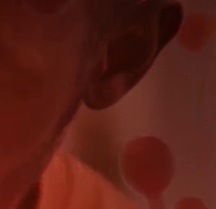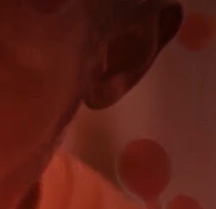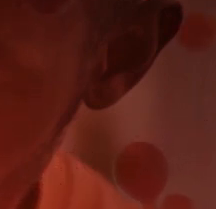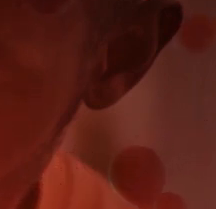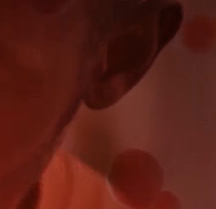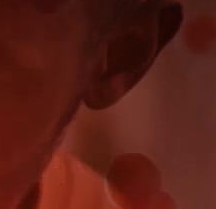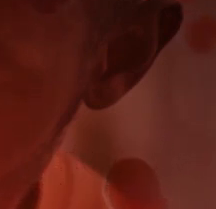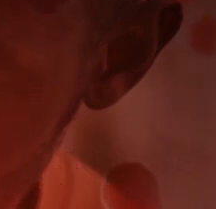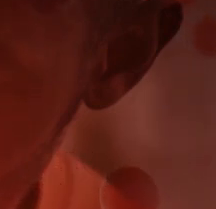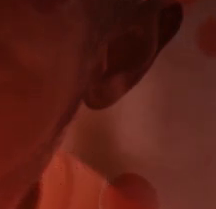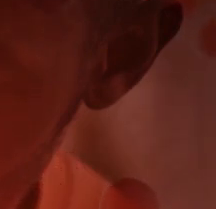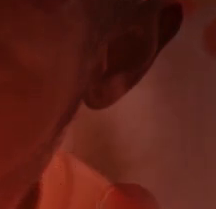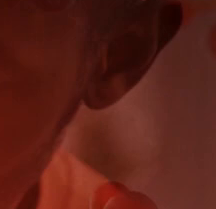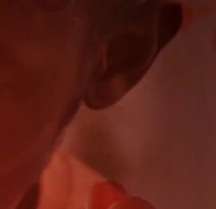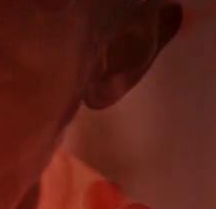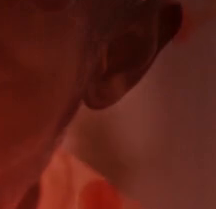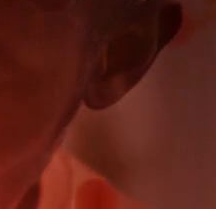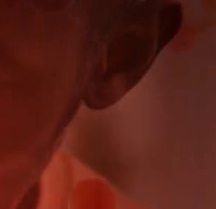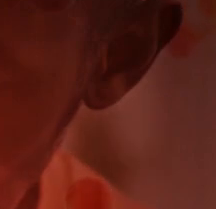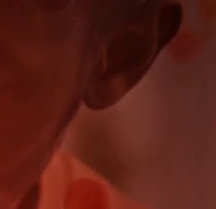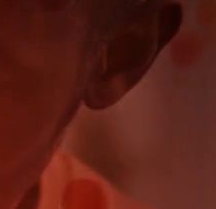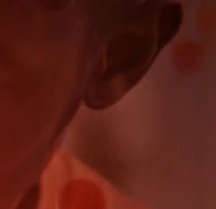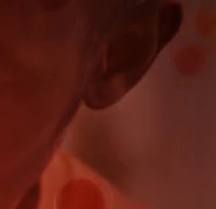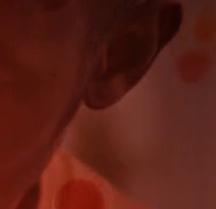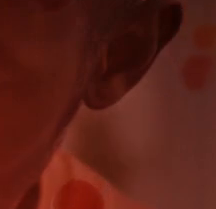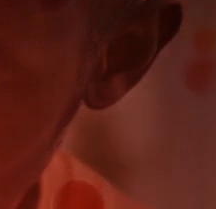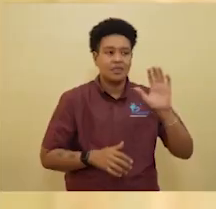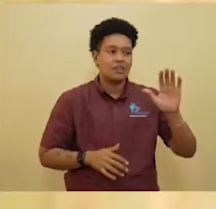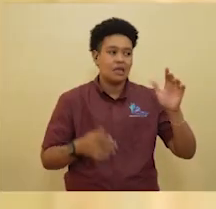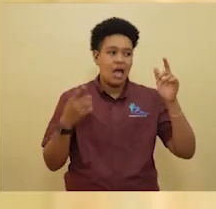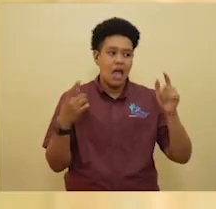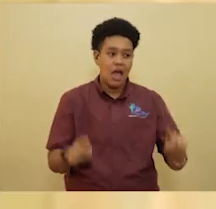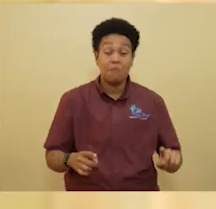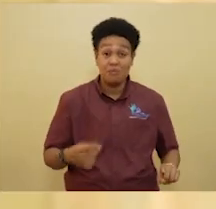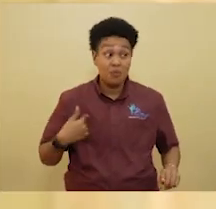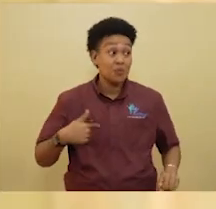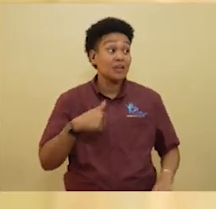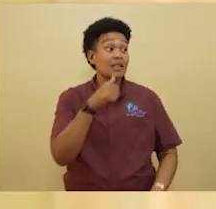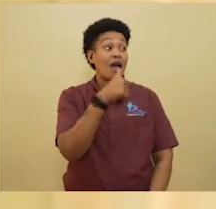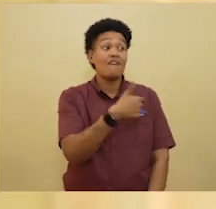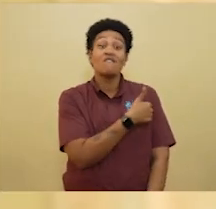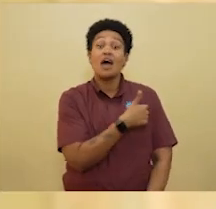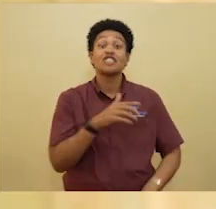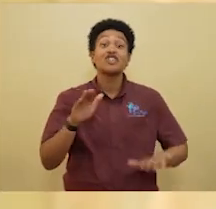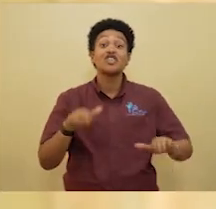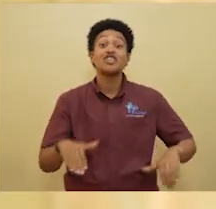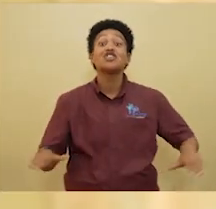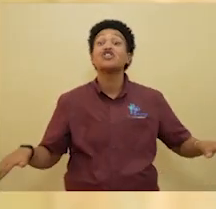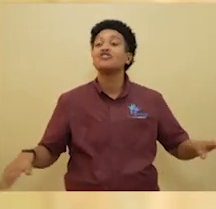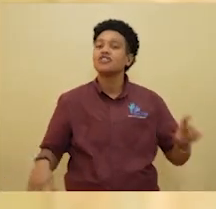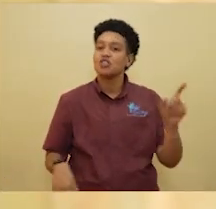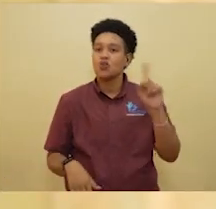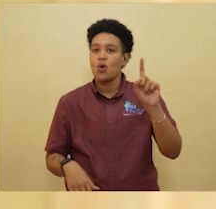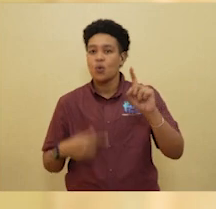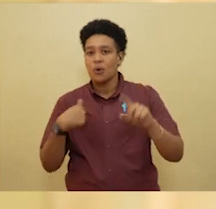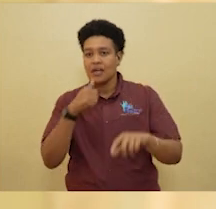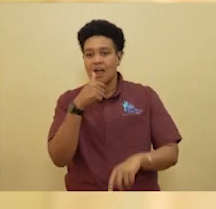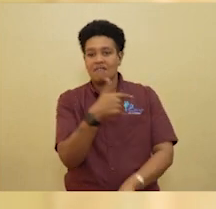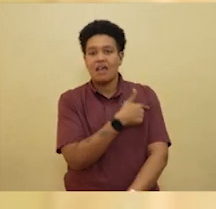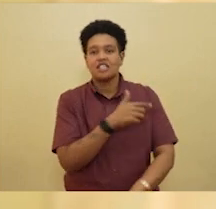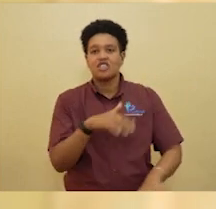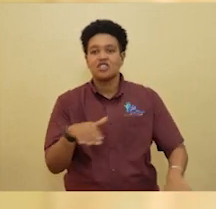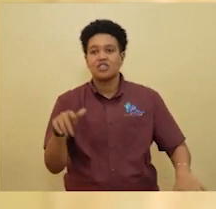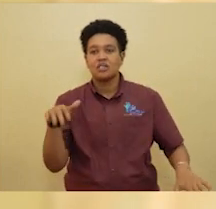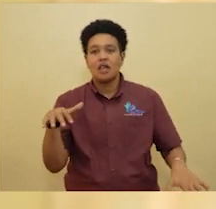physical distance as appropriate. We're not vaccinating children. No, we're not because they